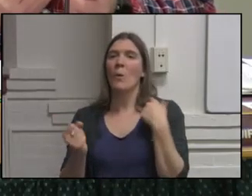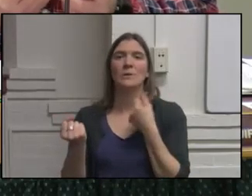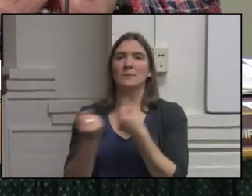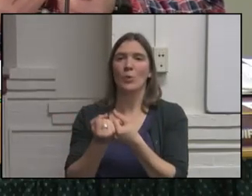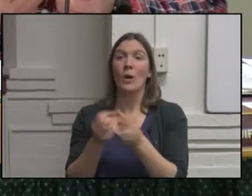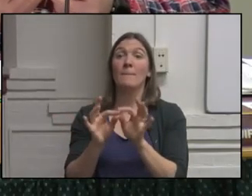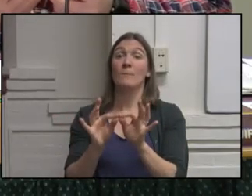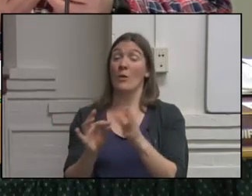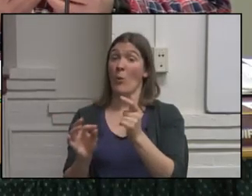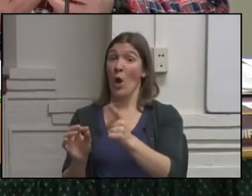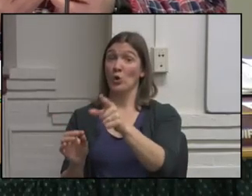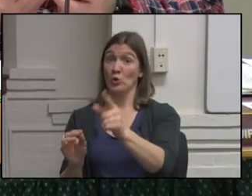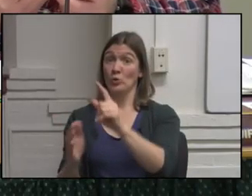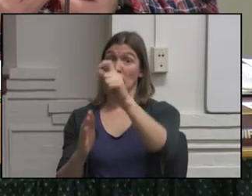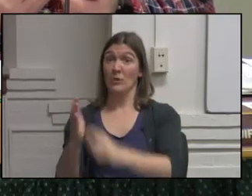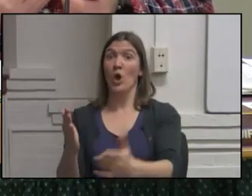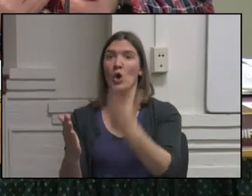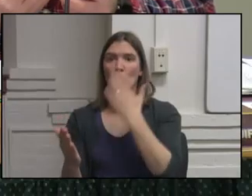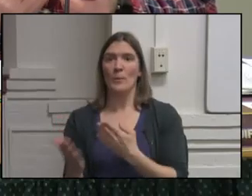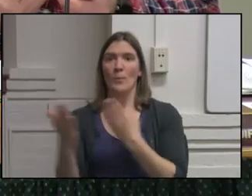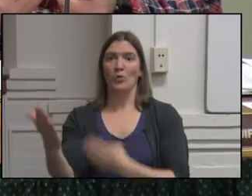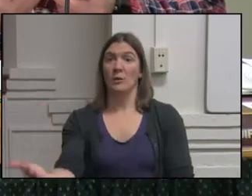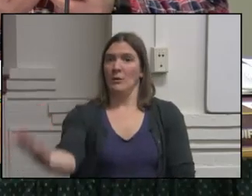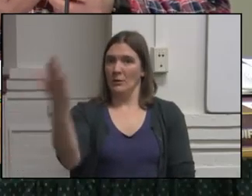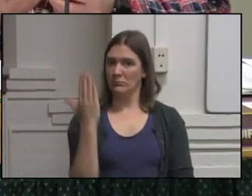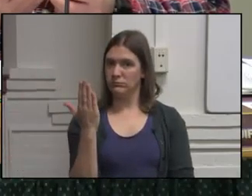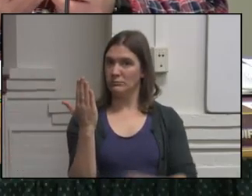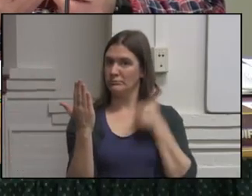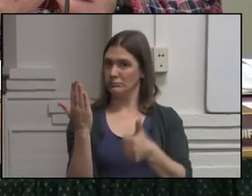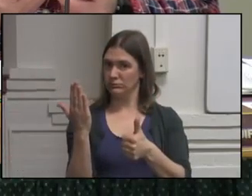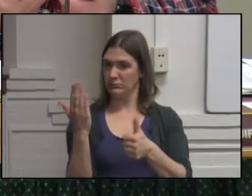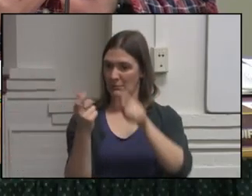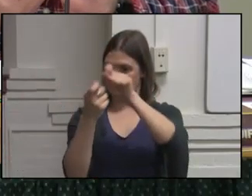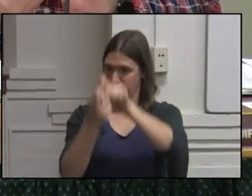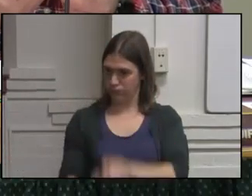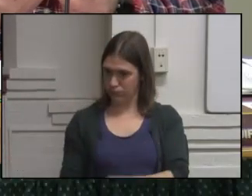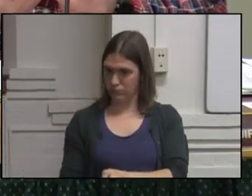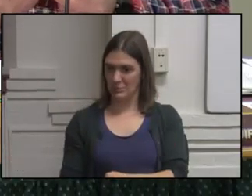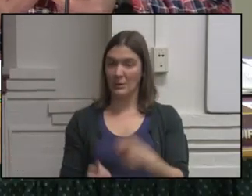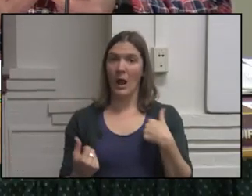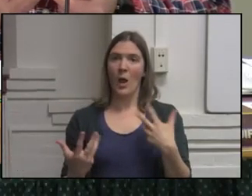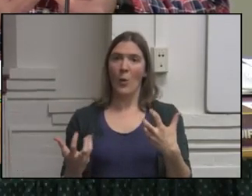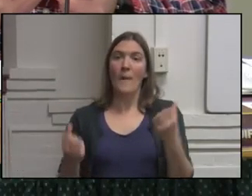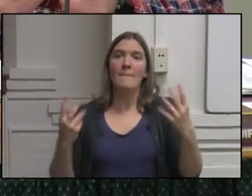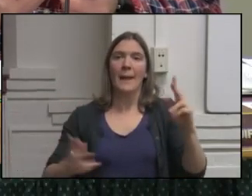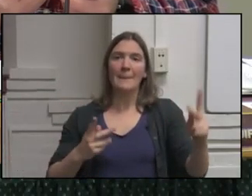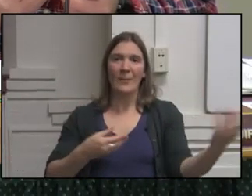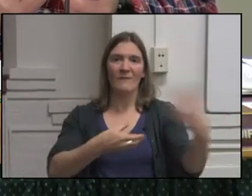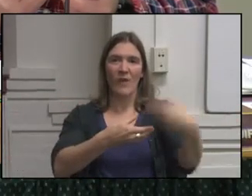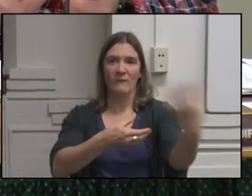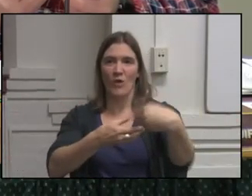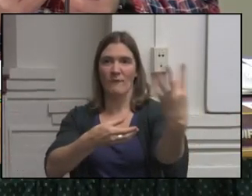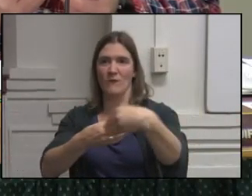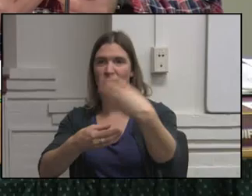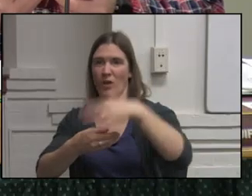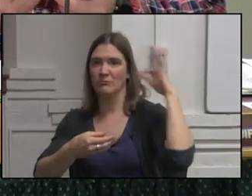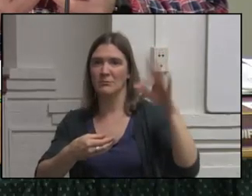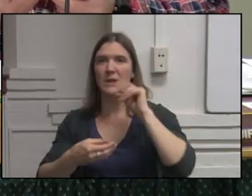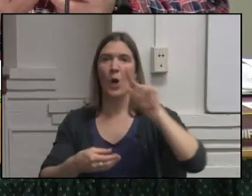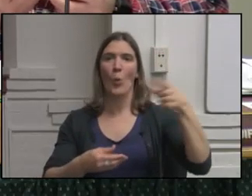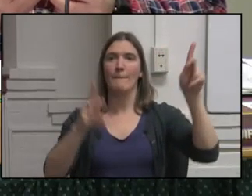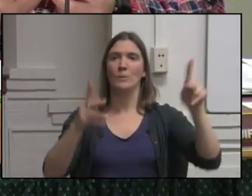see like a really good proposal. And I want as many people who have a stake in it to be involved